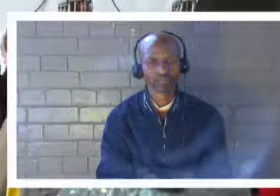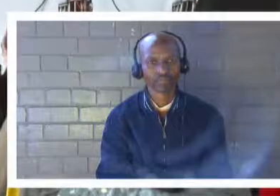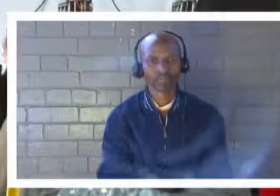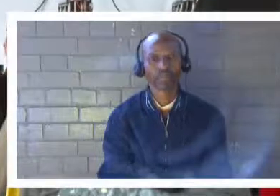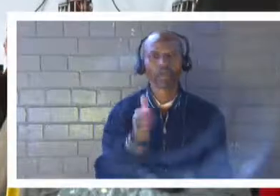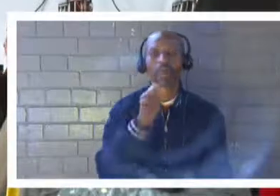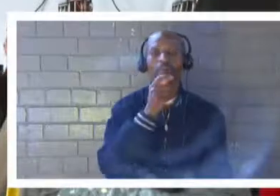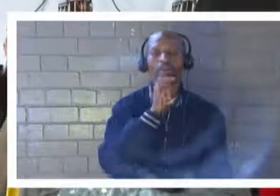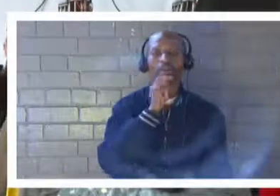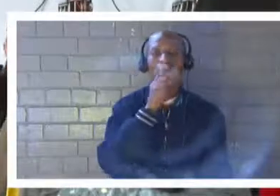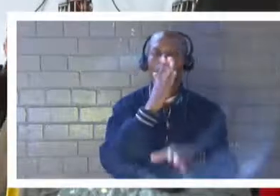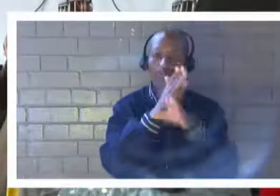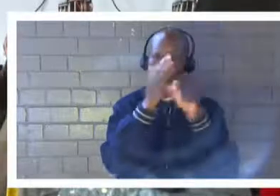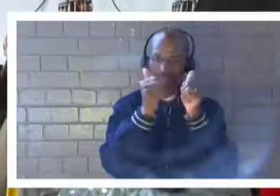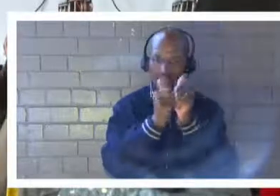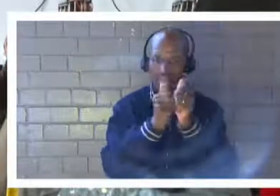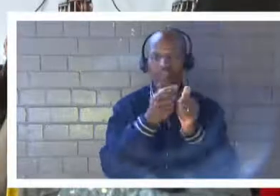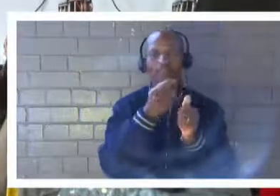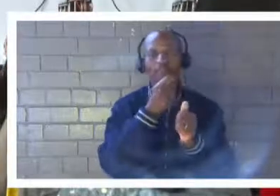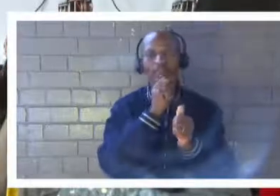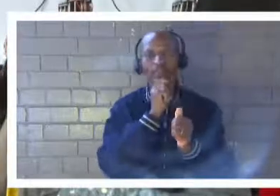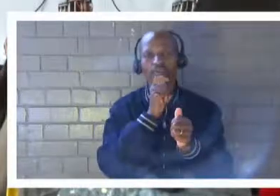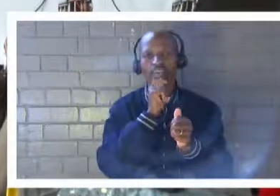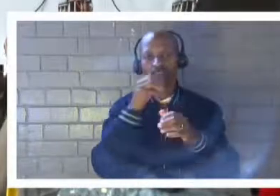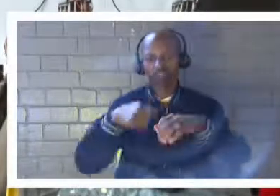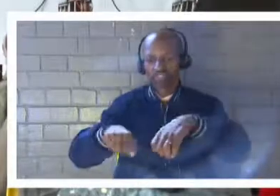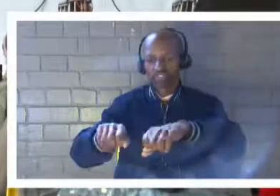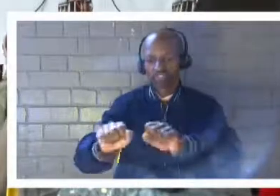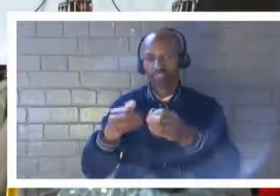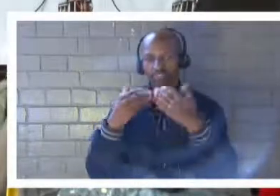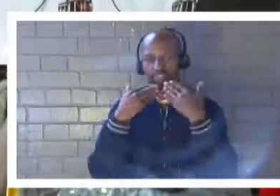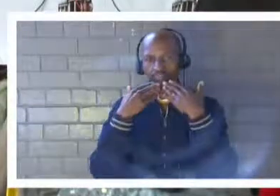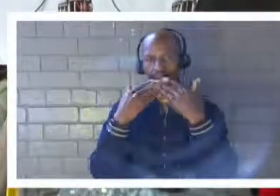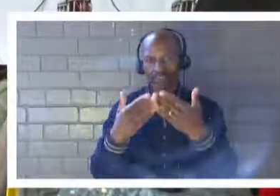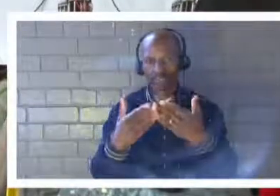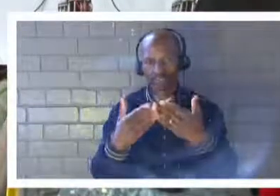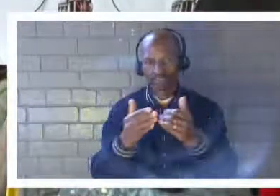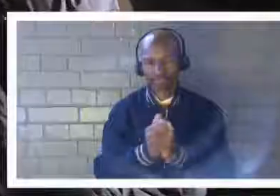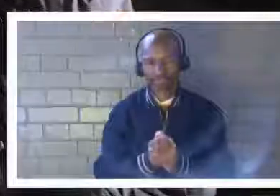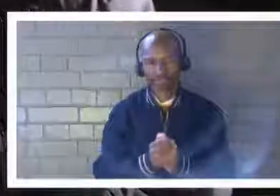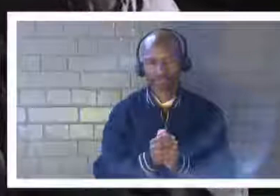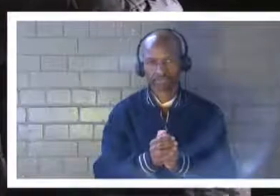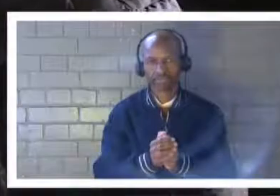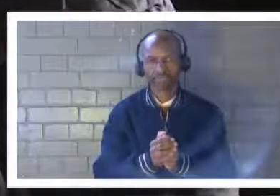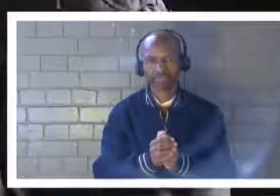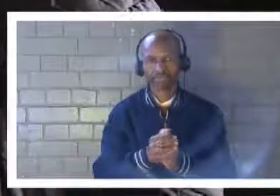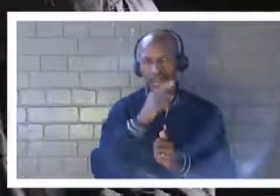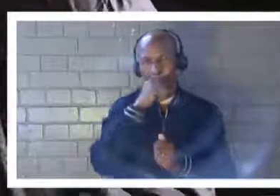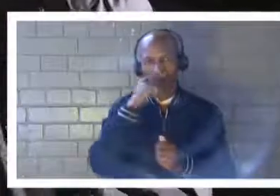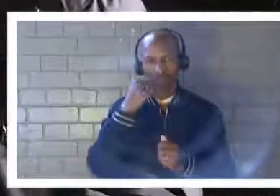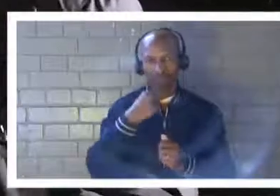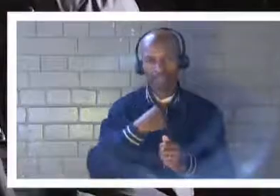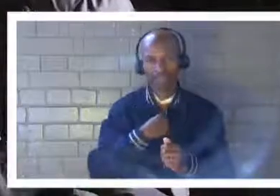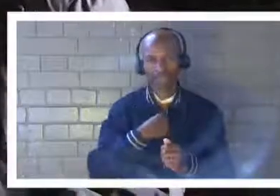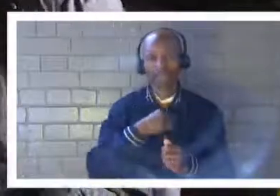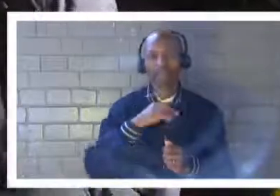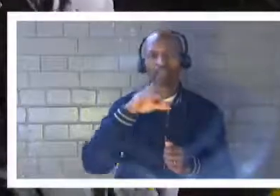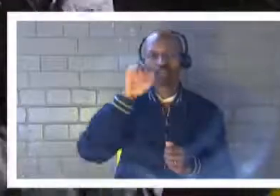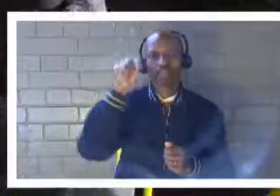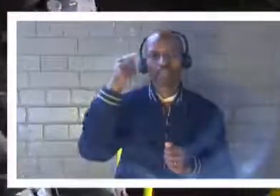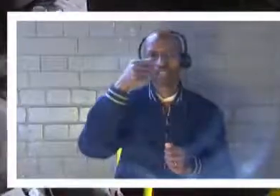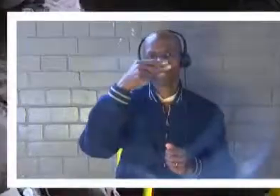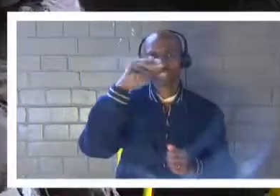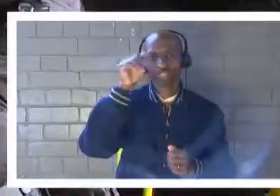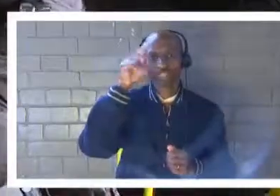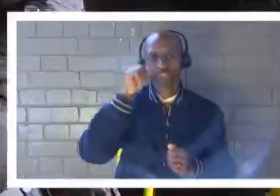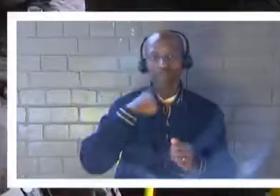Good morning, colleagues. Good morning, Chair. Thank you very much. So, my name is Shaga Kule.